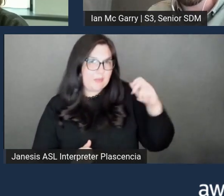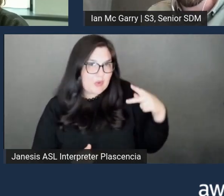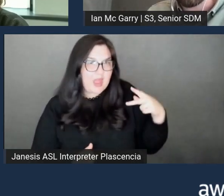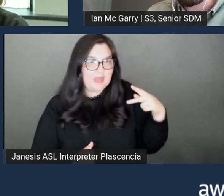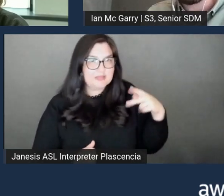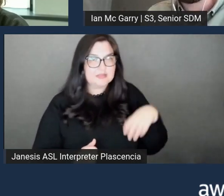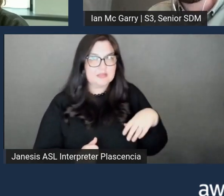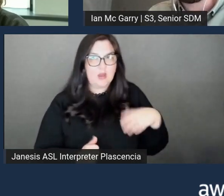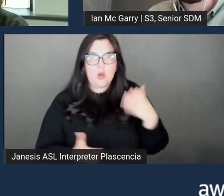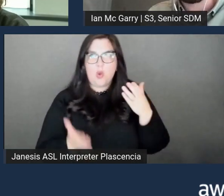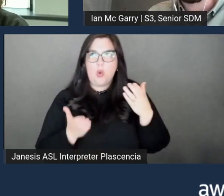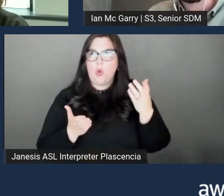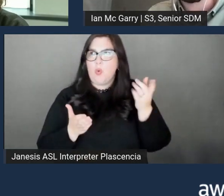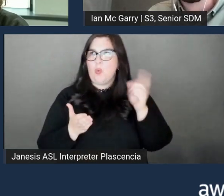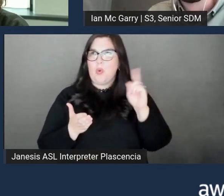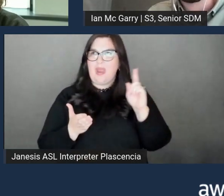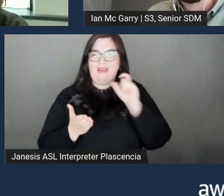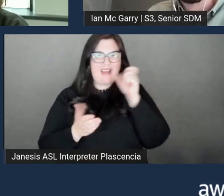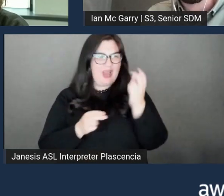not a fit?